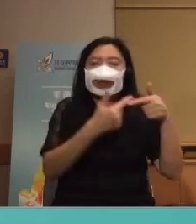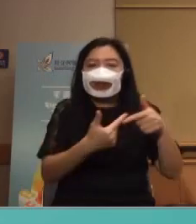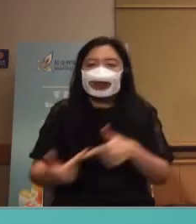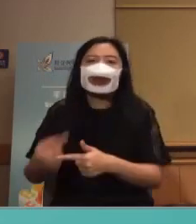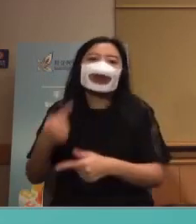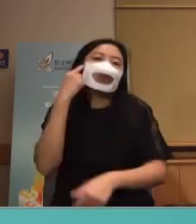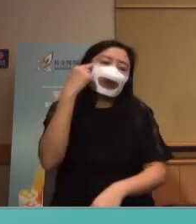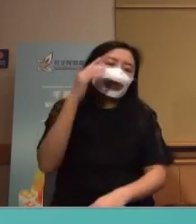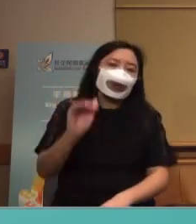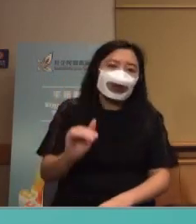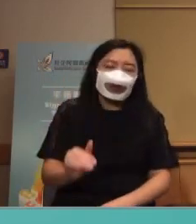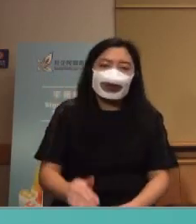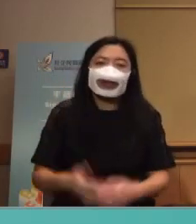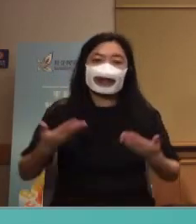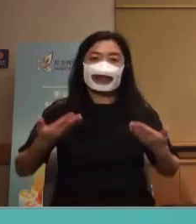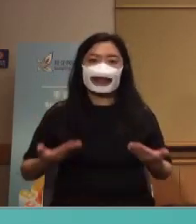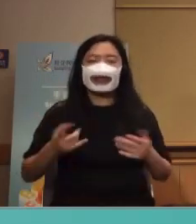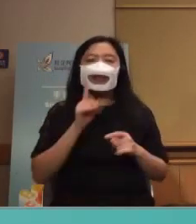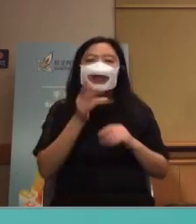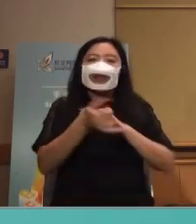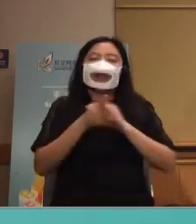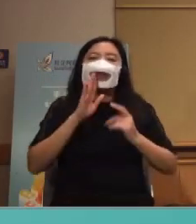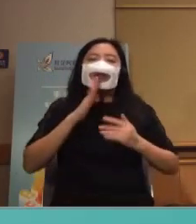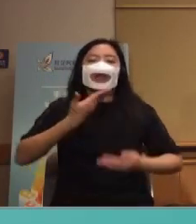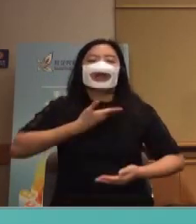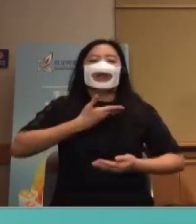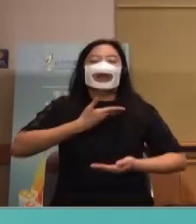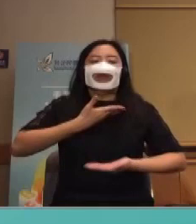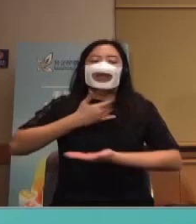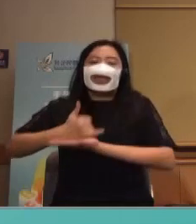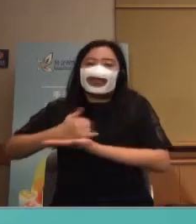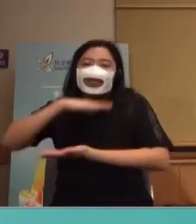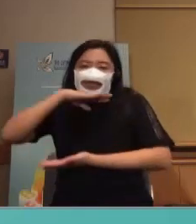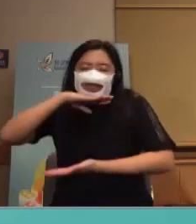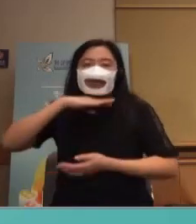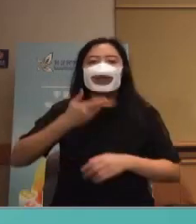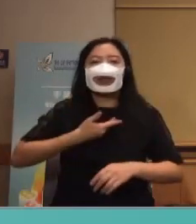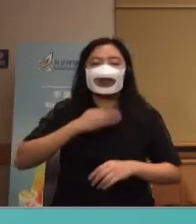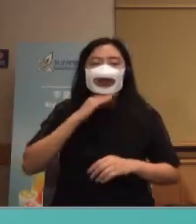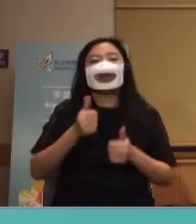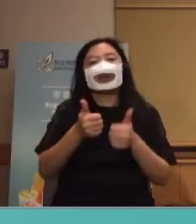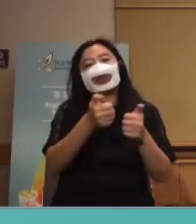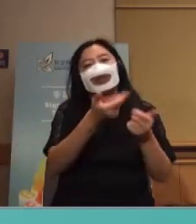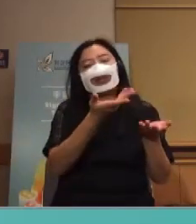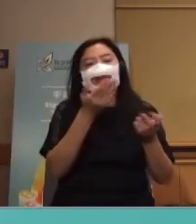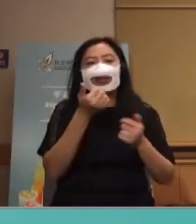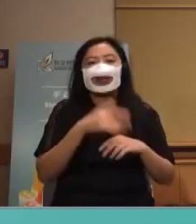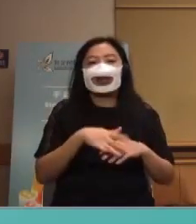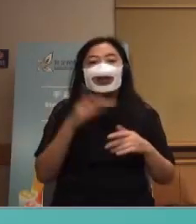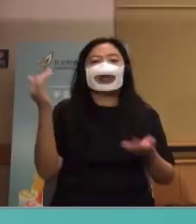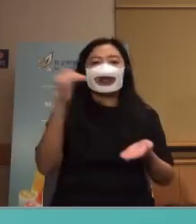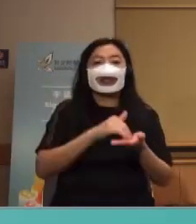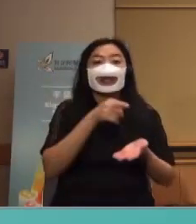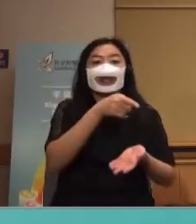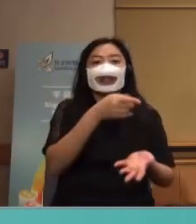and I think everyone will be fine. Thank you, Galen. And as always, this is not investment advice, okay? This is disclaimer,